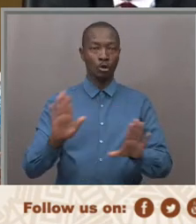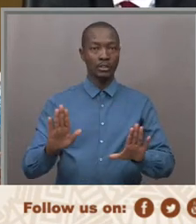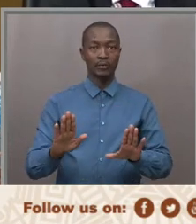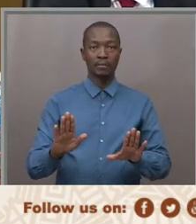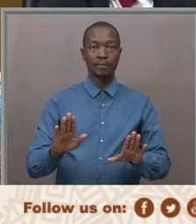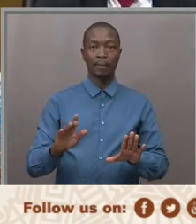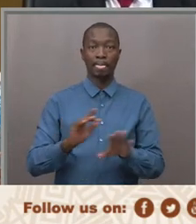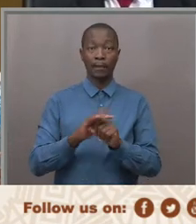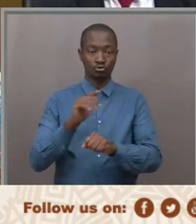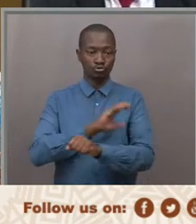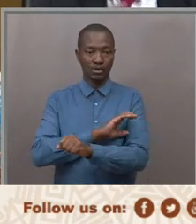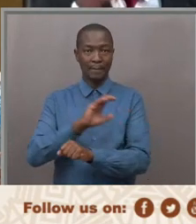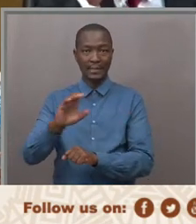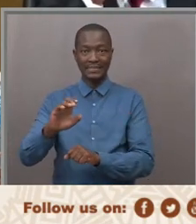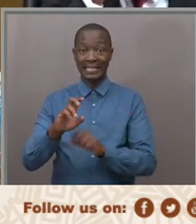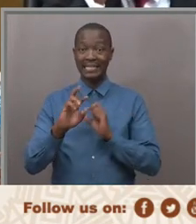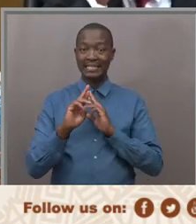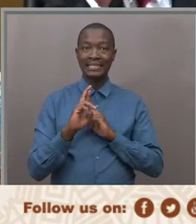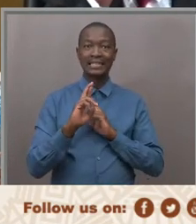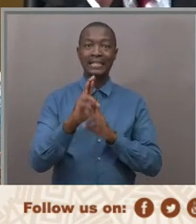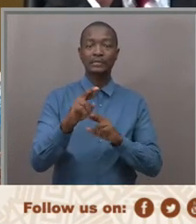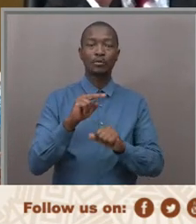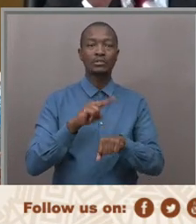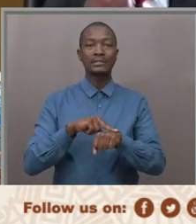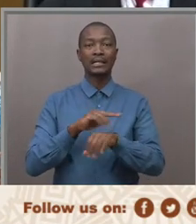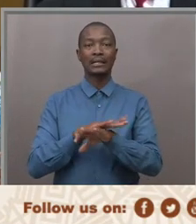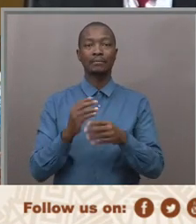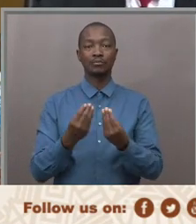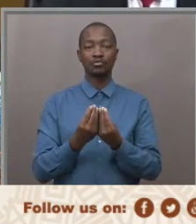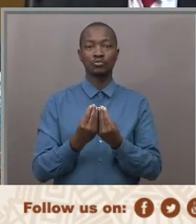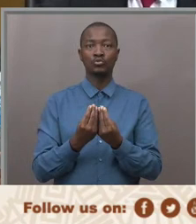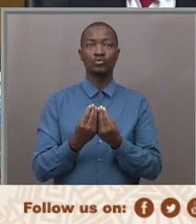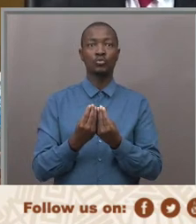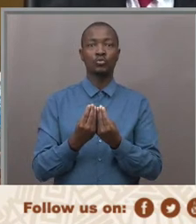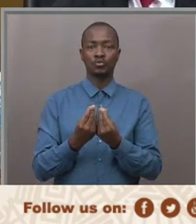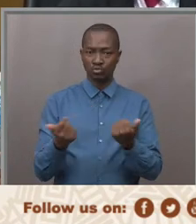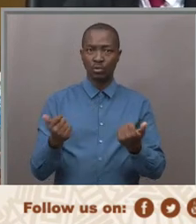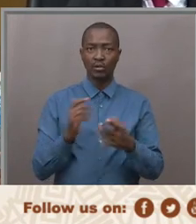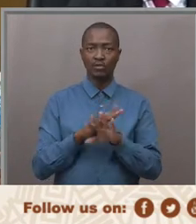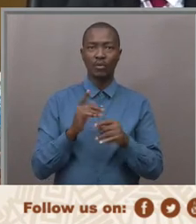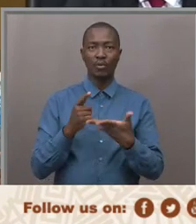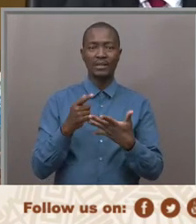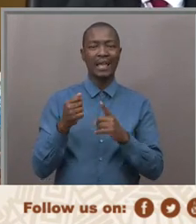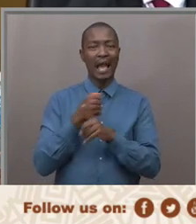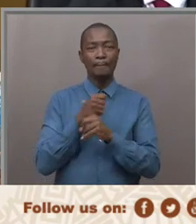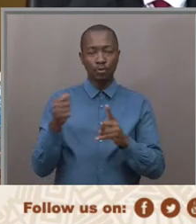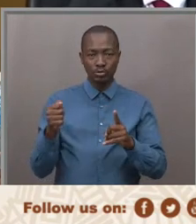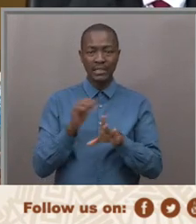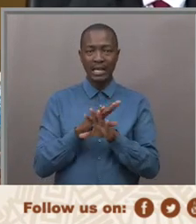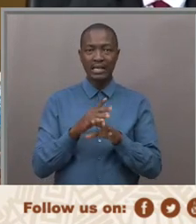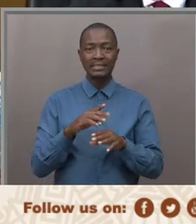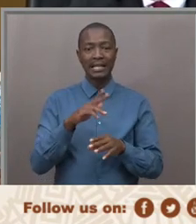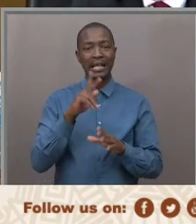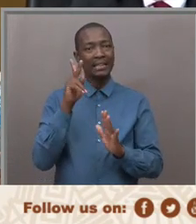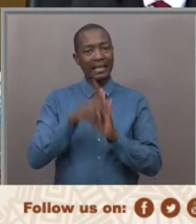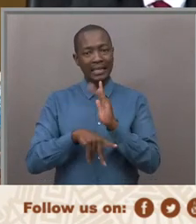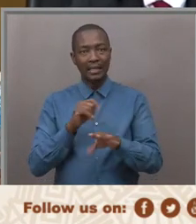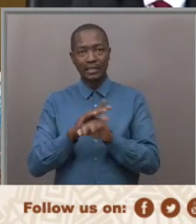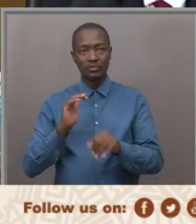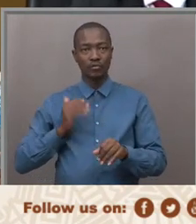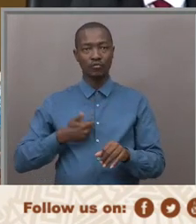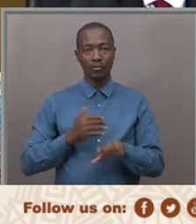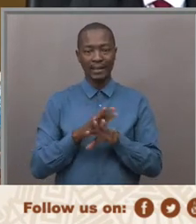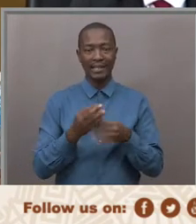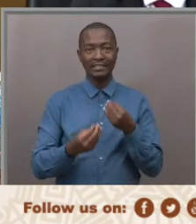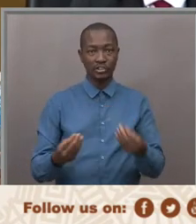capacitate the response time of the police to deal with the abusers and the killers of women and children. We